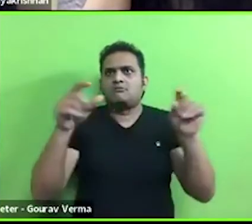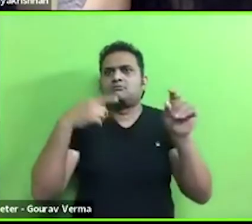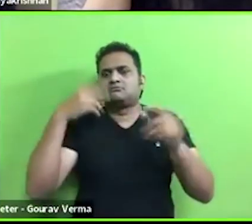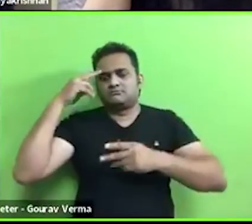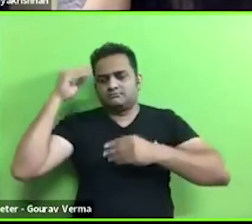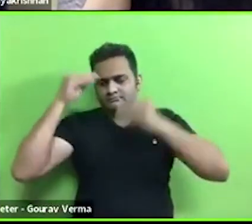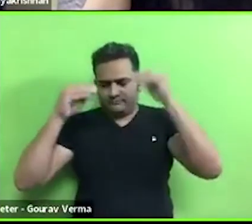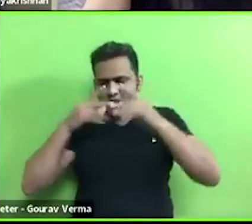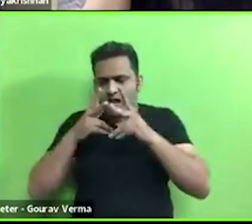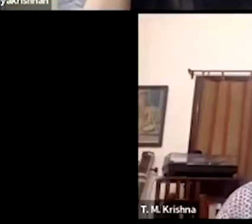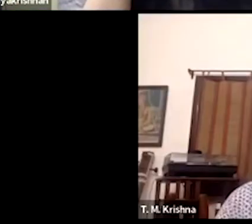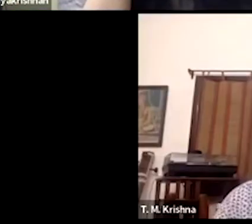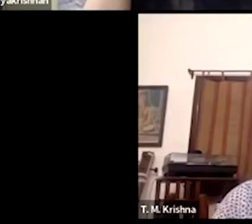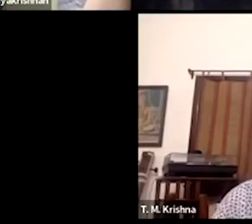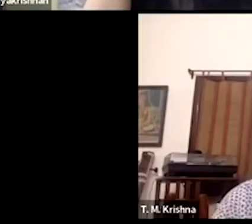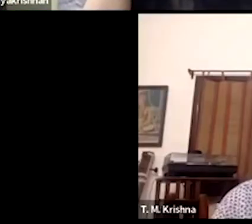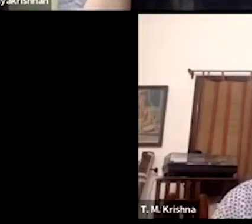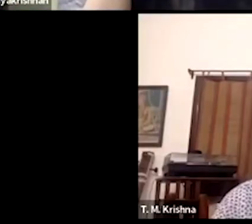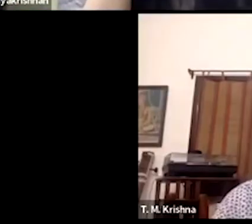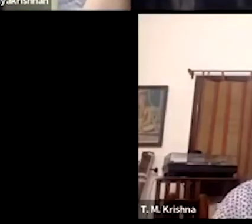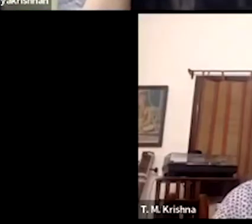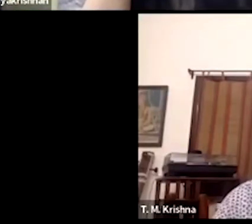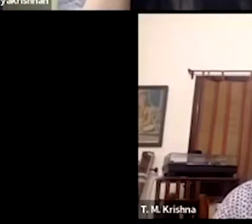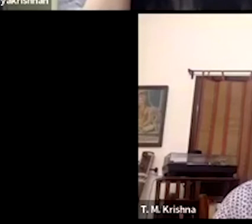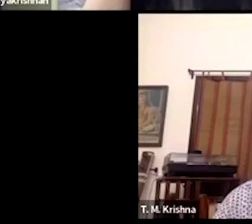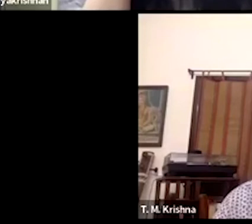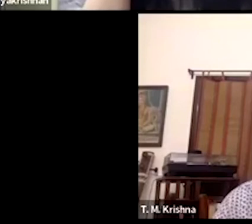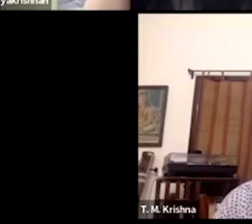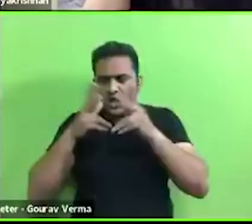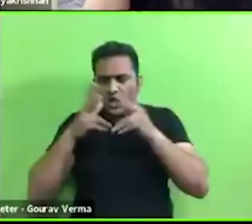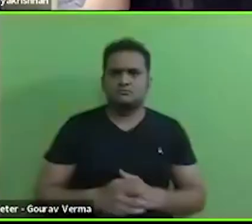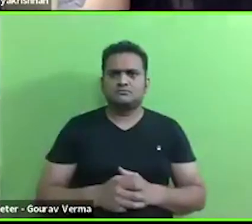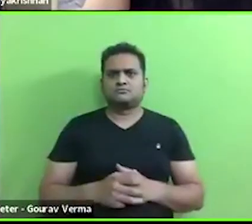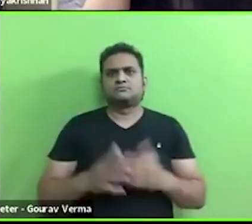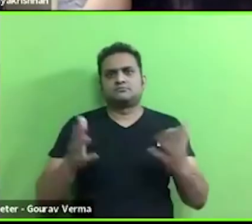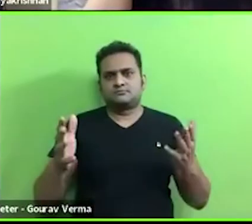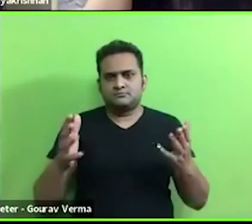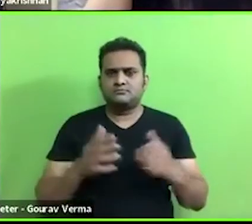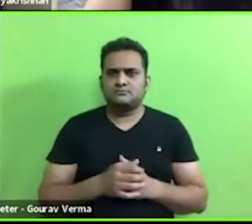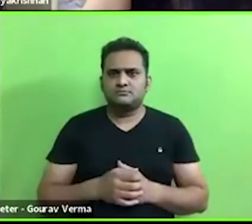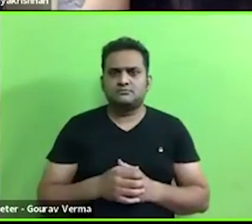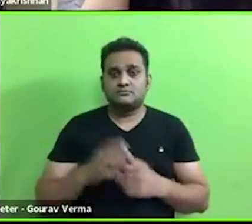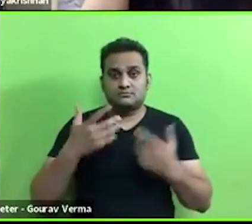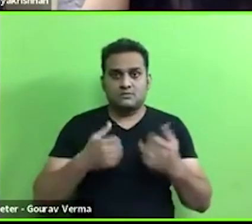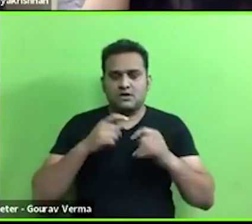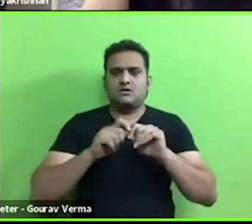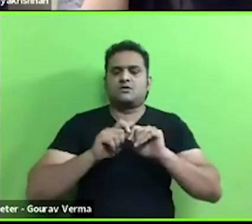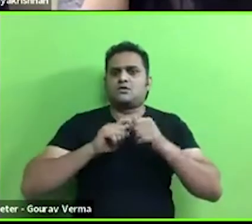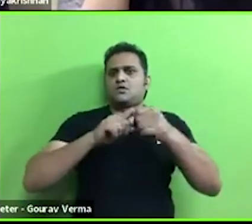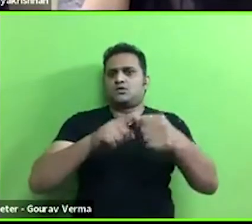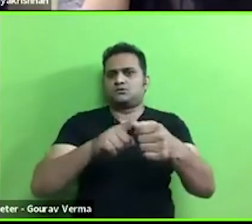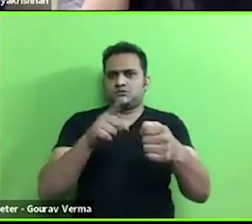are trying to, innovate in our practicing art form. I'm going to pose this question to you first,